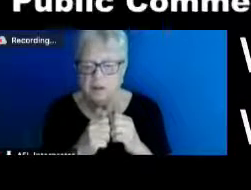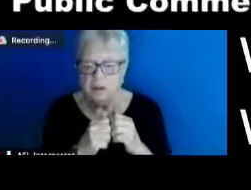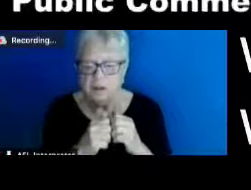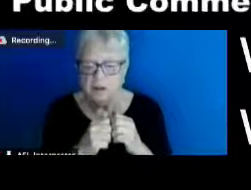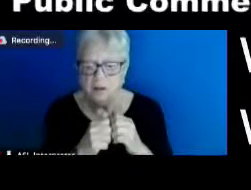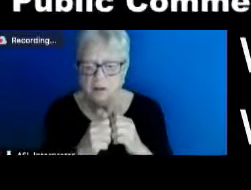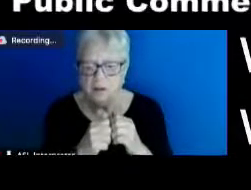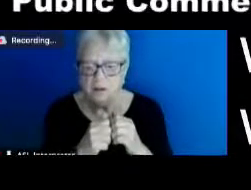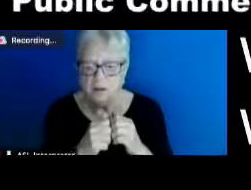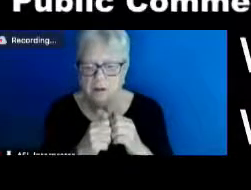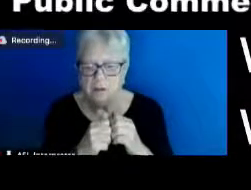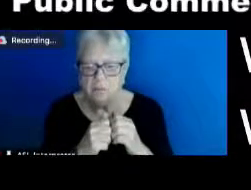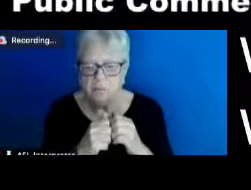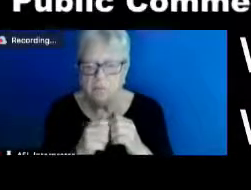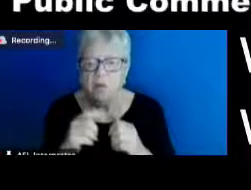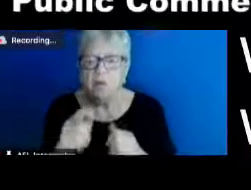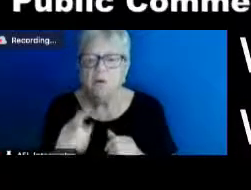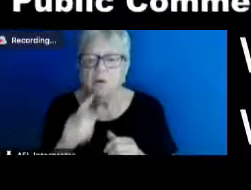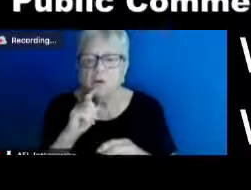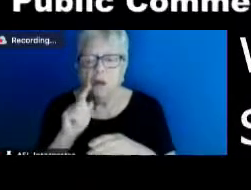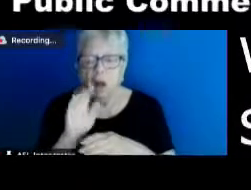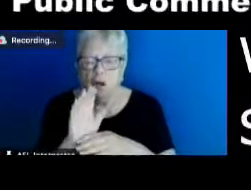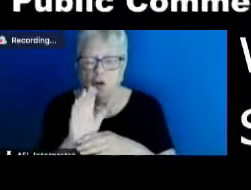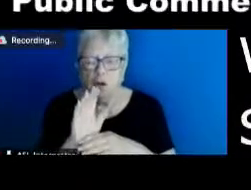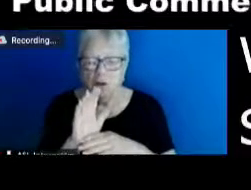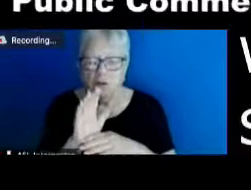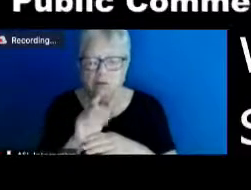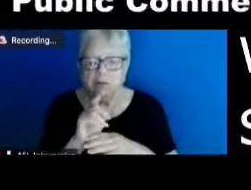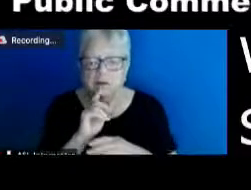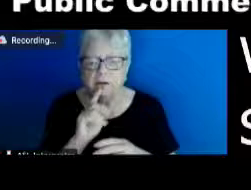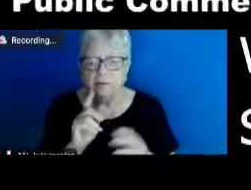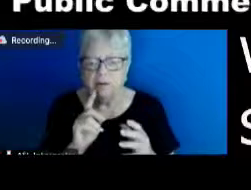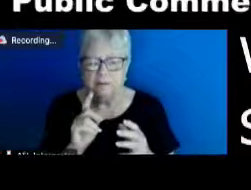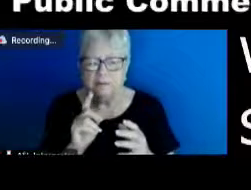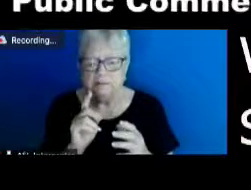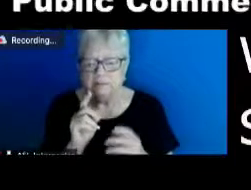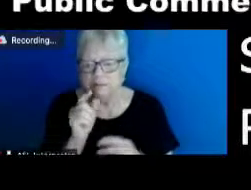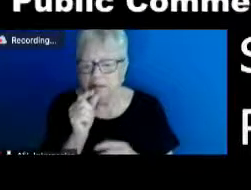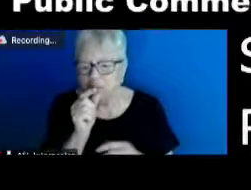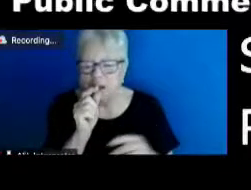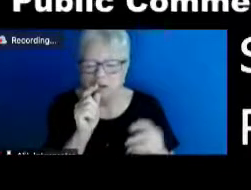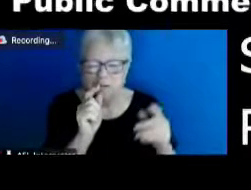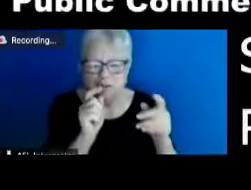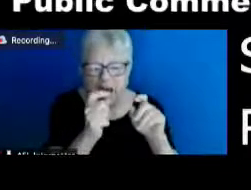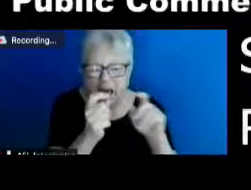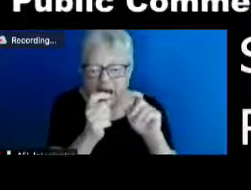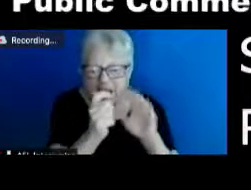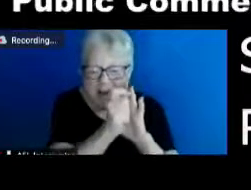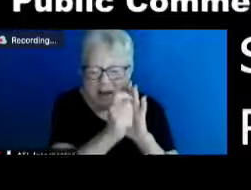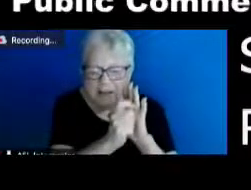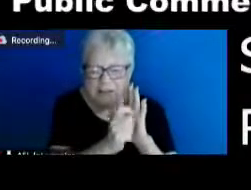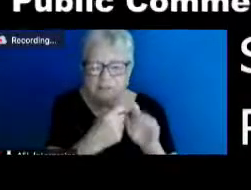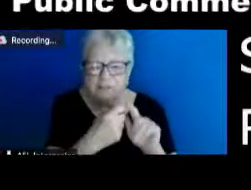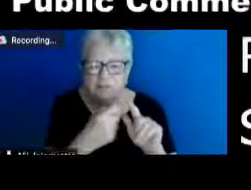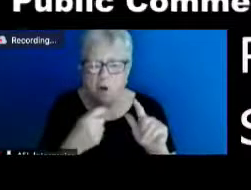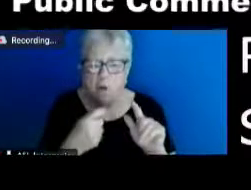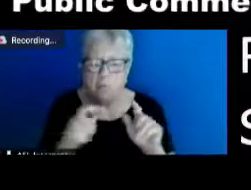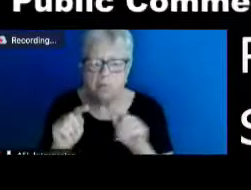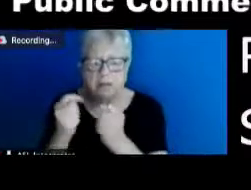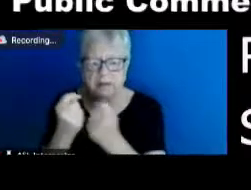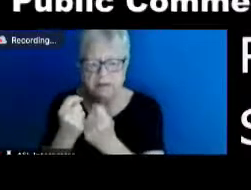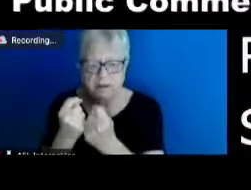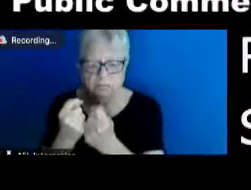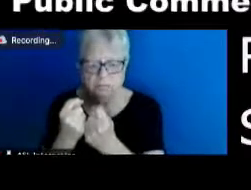can see, very minimal amount of recommended edits from the Stormwasser team. In